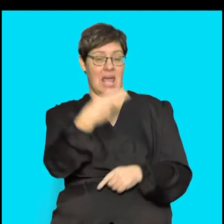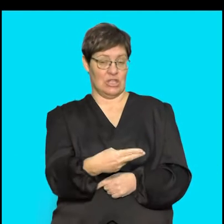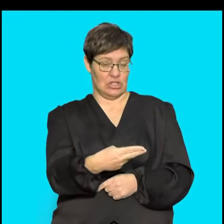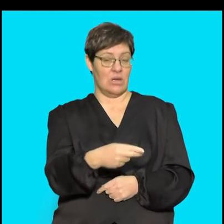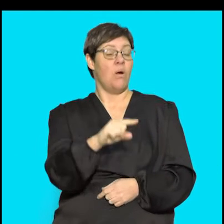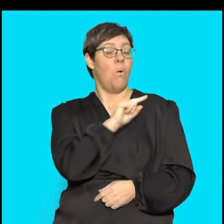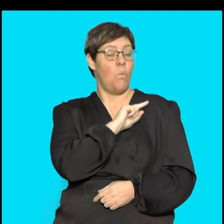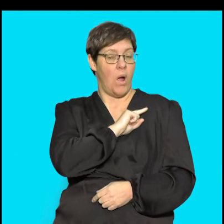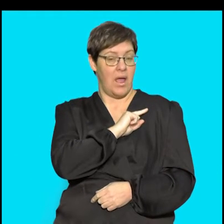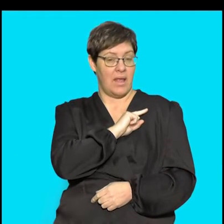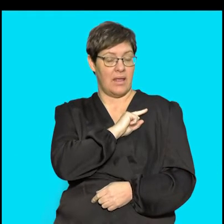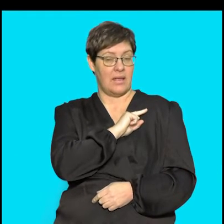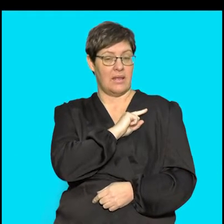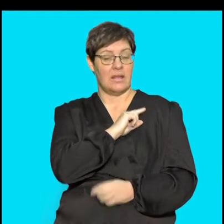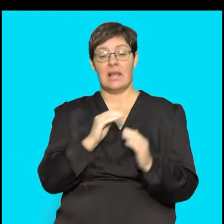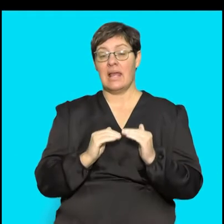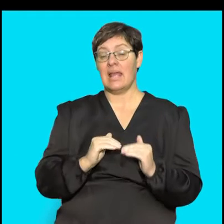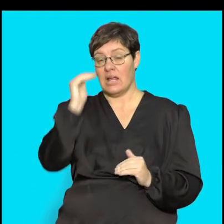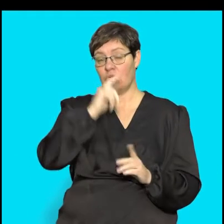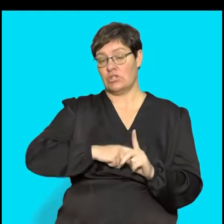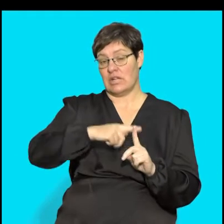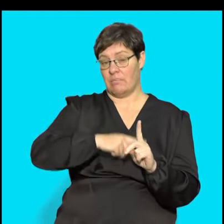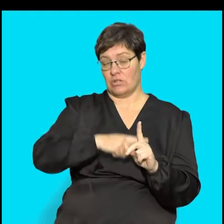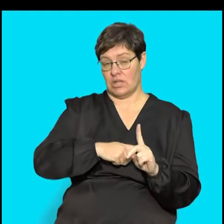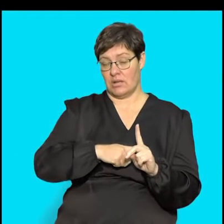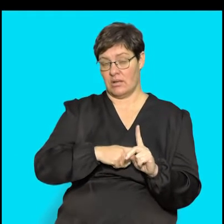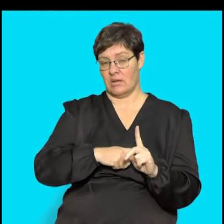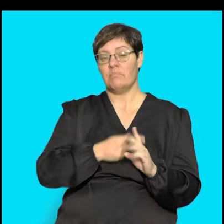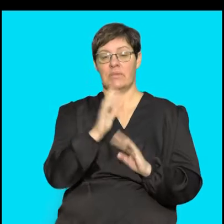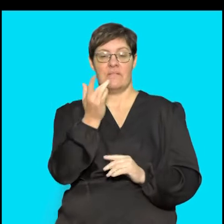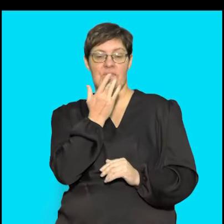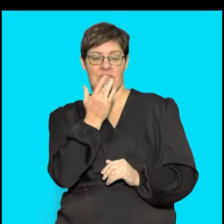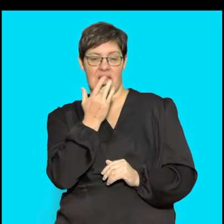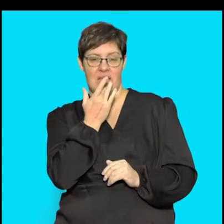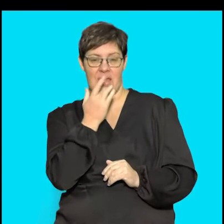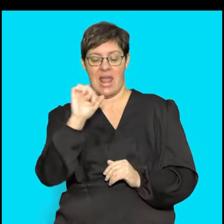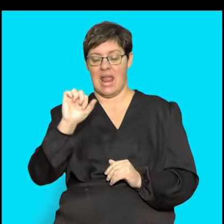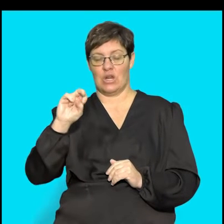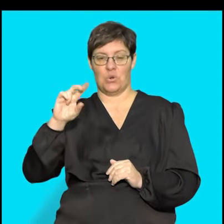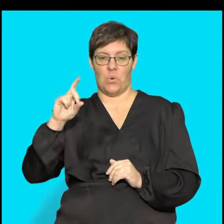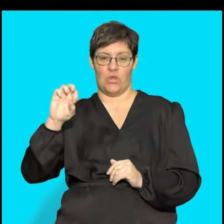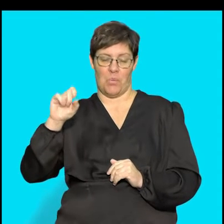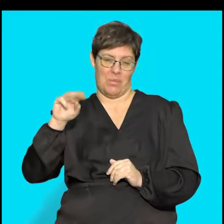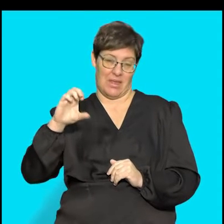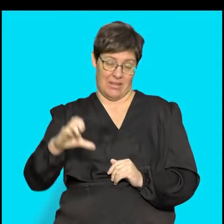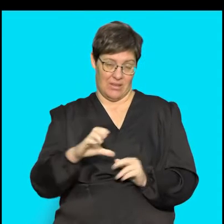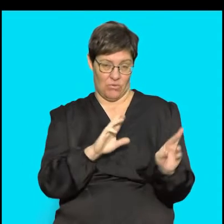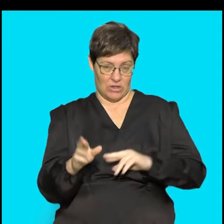H, but because there is an increase in temperature, it will favor the endothermic